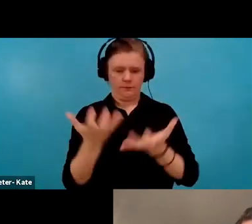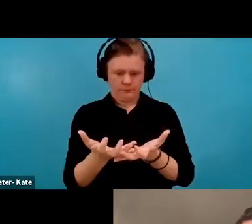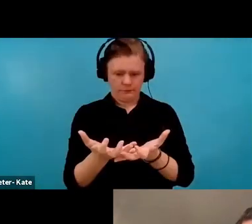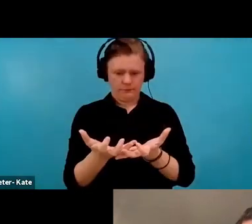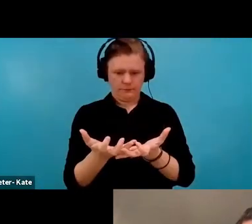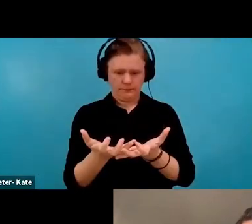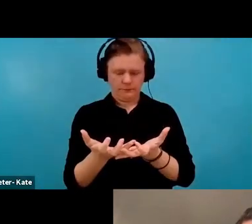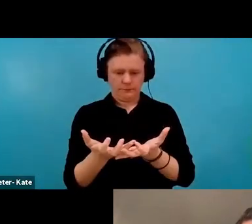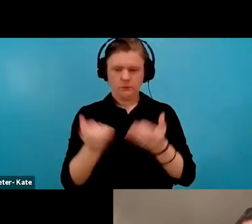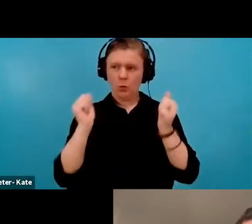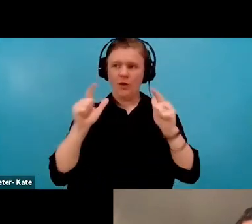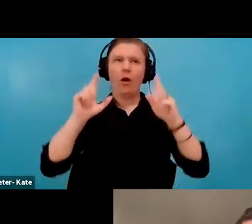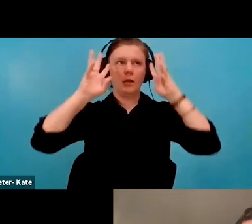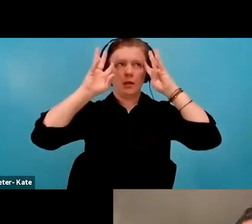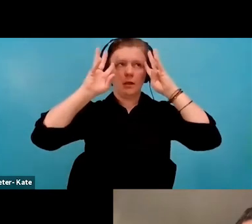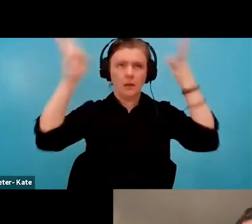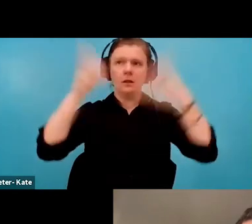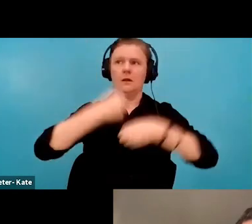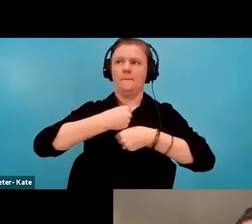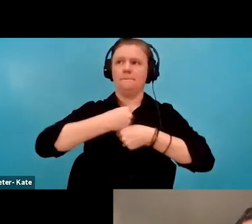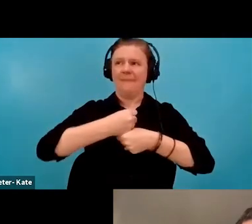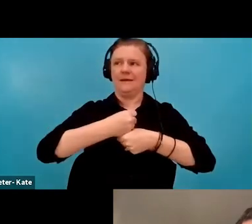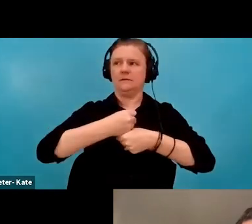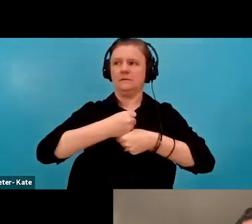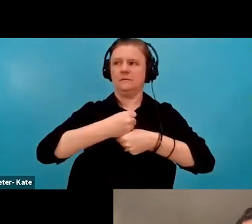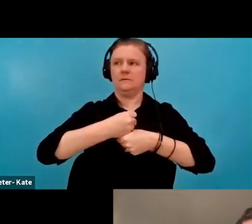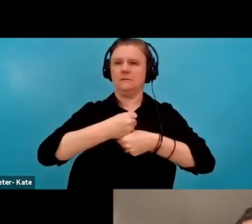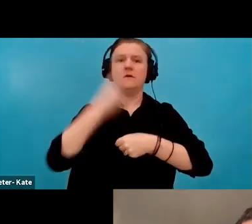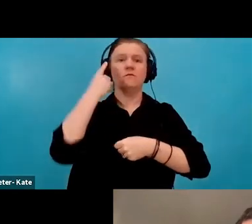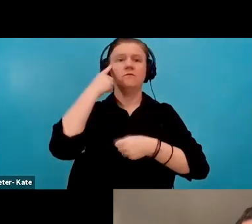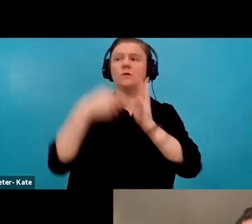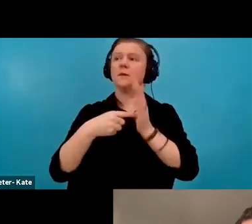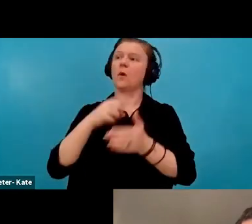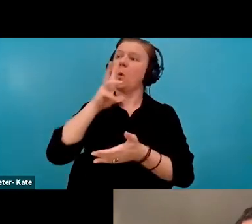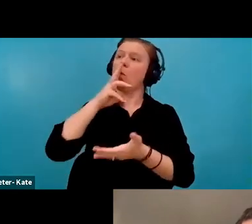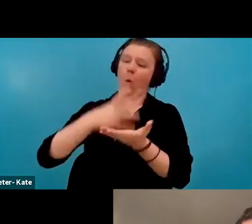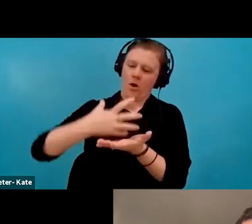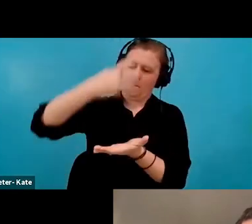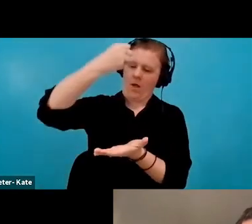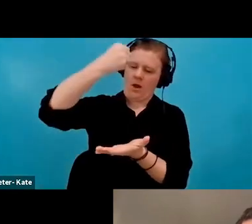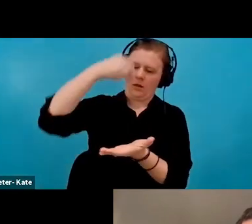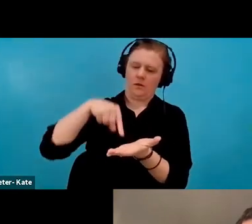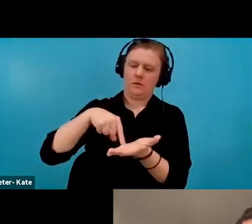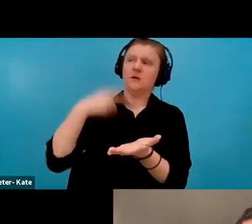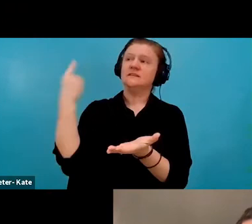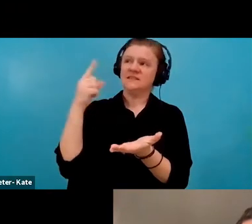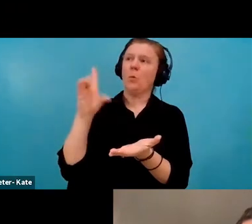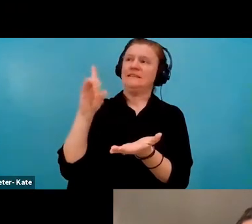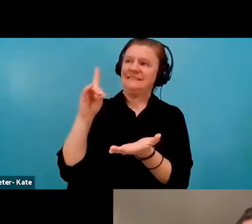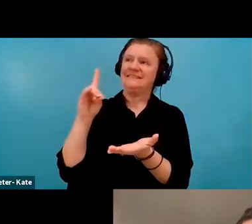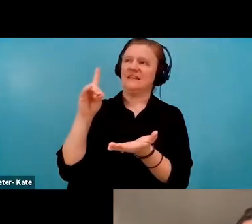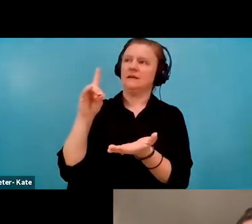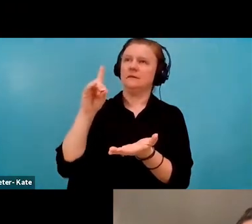design process. Like, you know, like my water bottle, someone designed this thing. There's a little